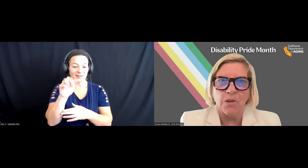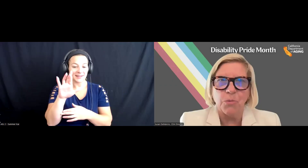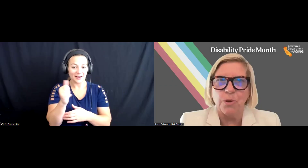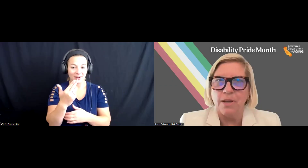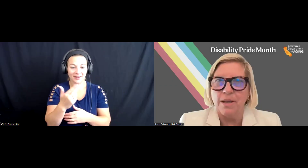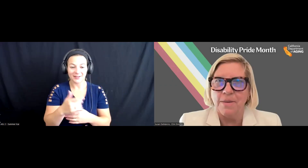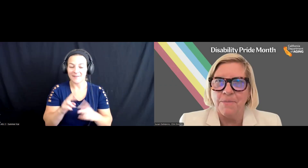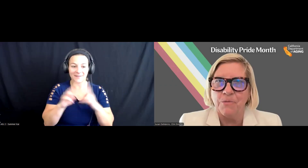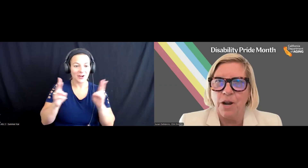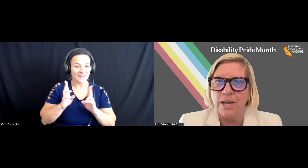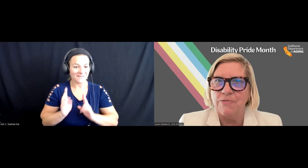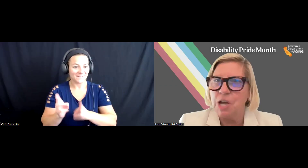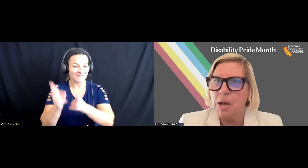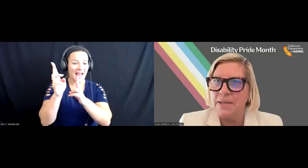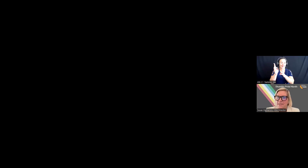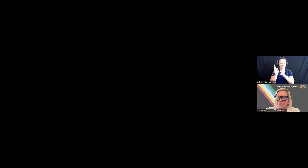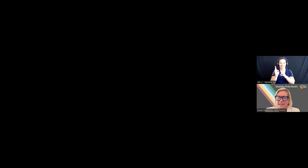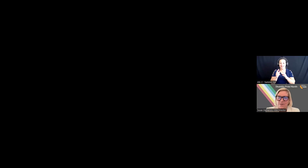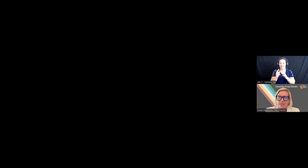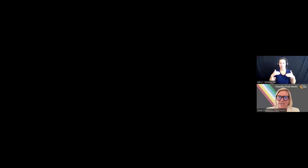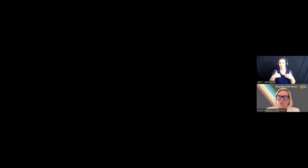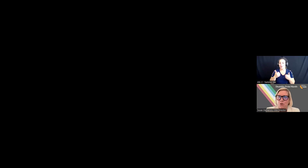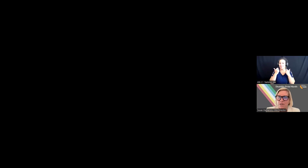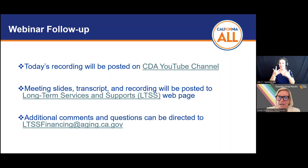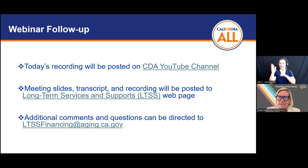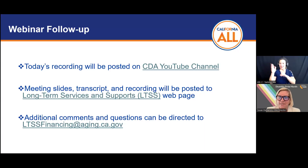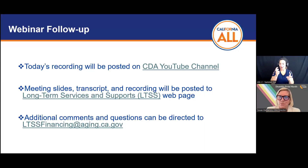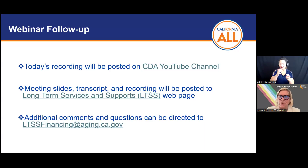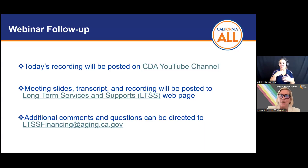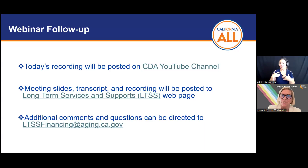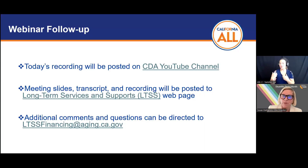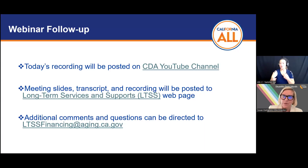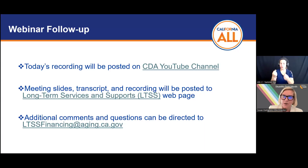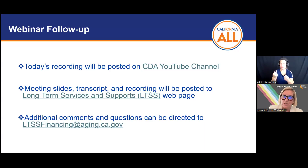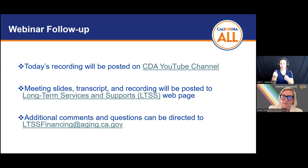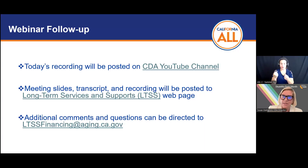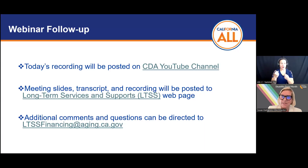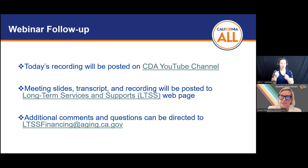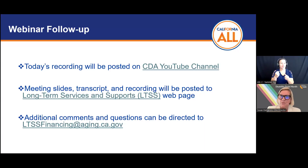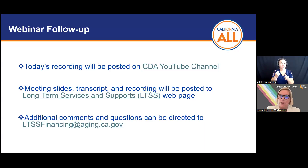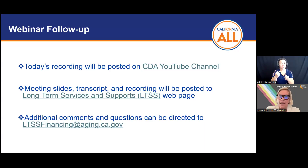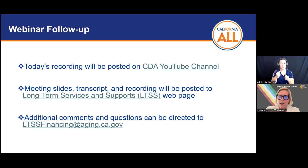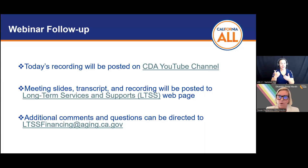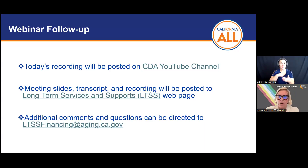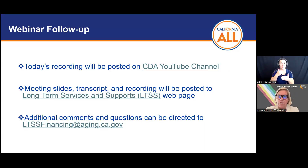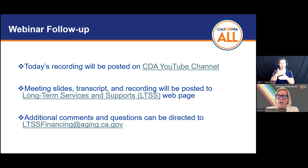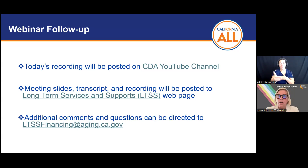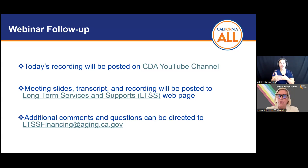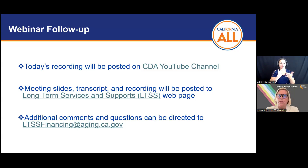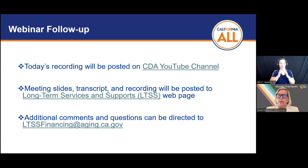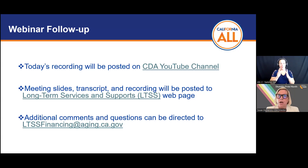furious walk through a variety of topics. There is a strong nexus with our next webinar that begins in 1